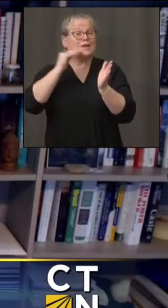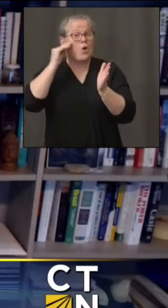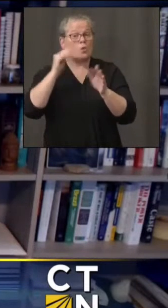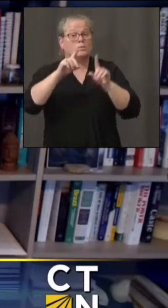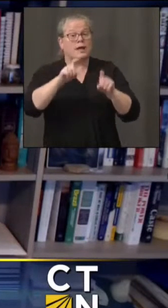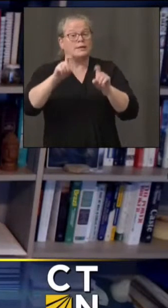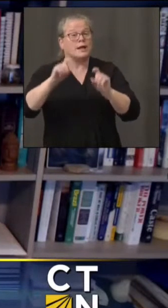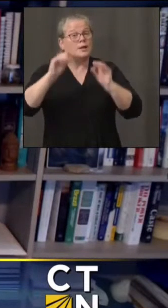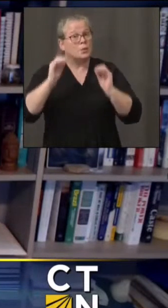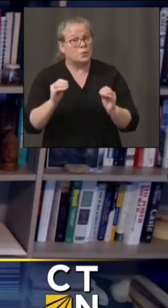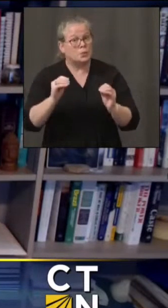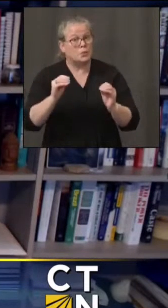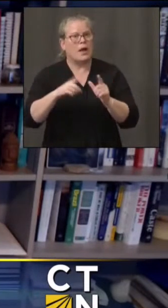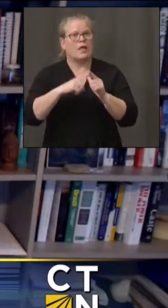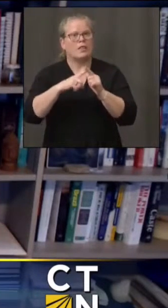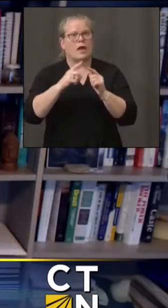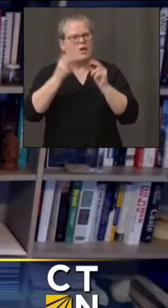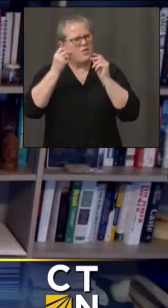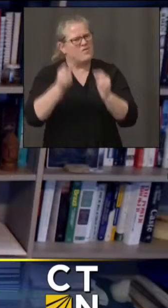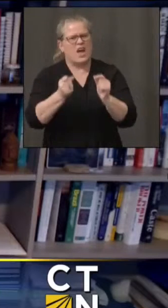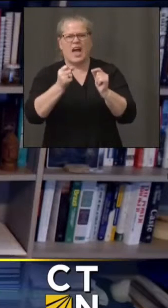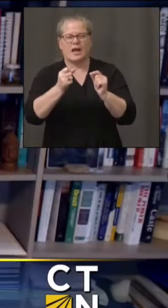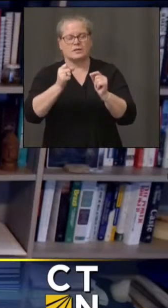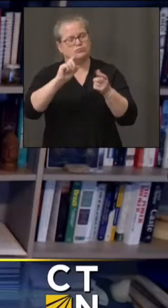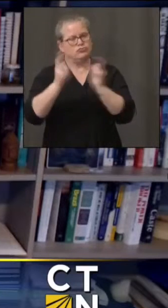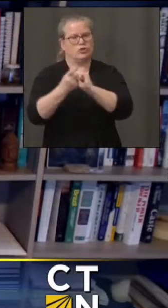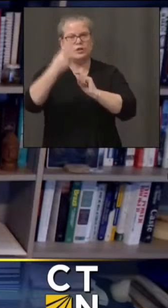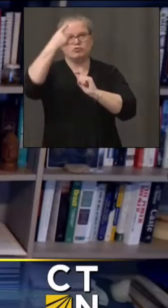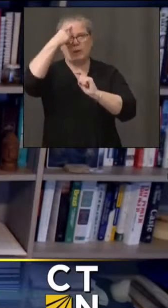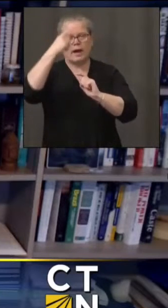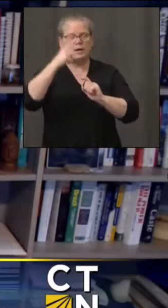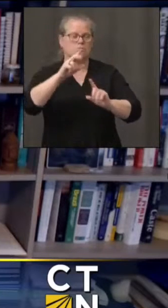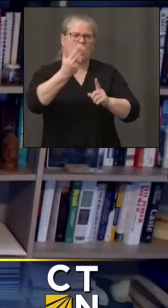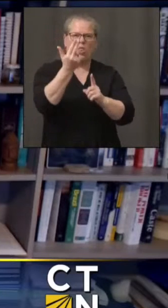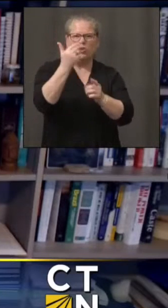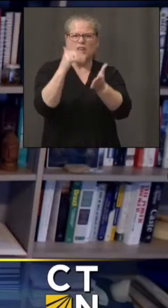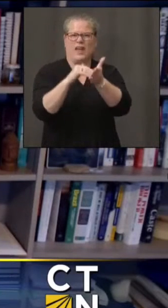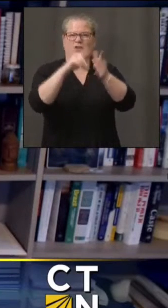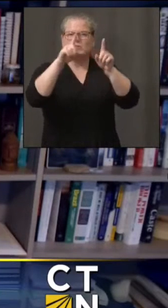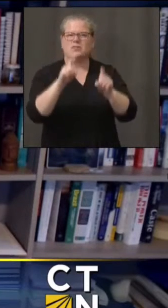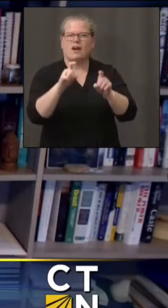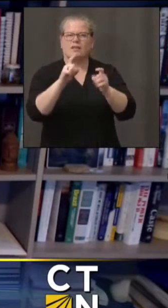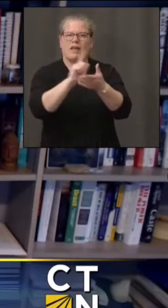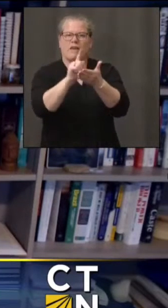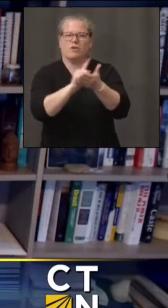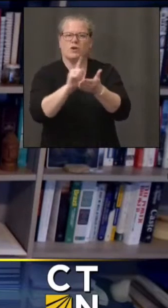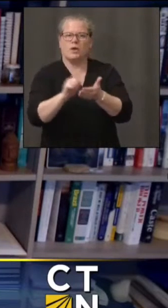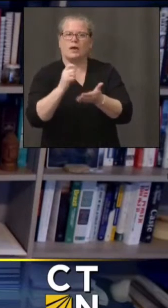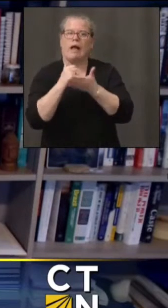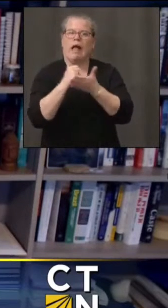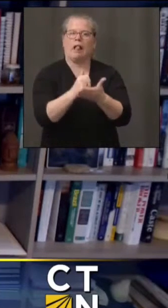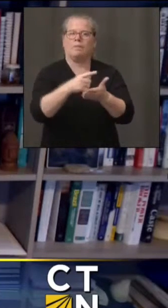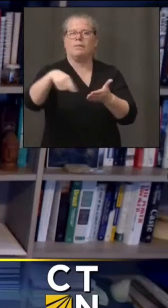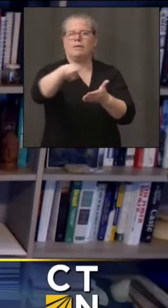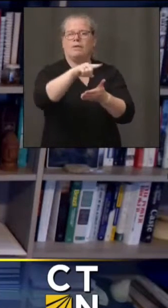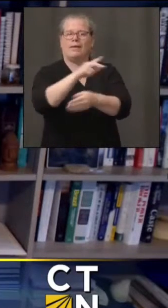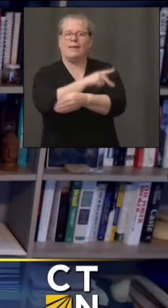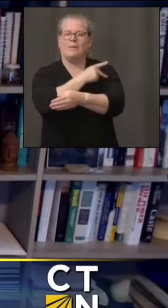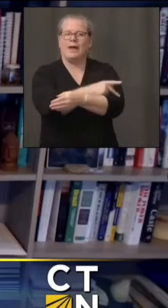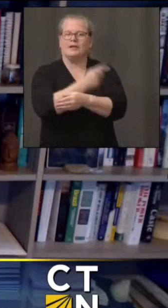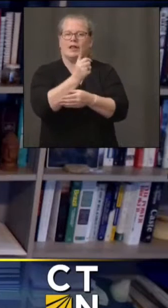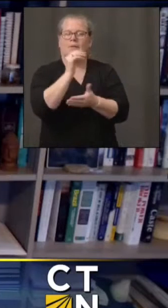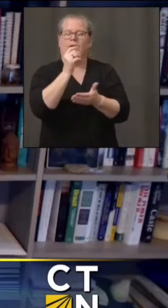10 to 13,000 tests, tests a week of nursing home staff and nursing home residents. Really heroic effort made